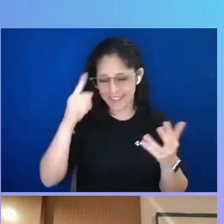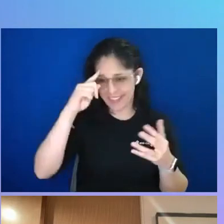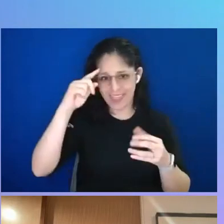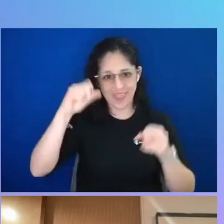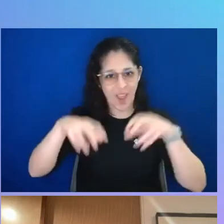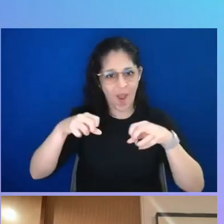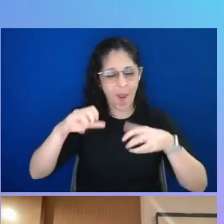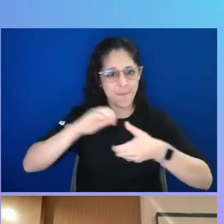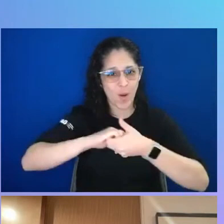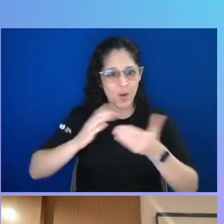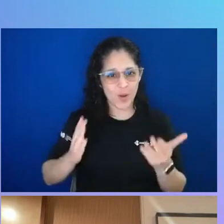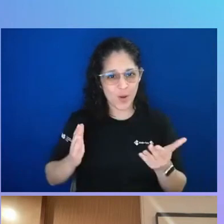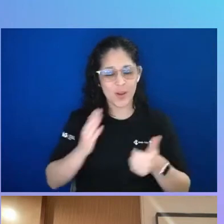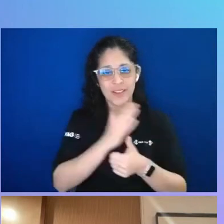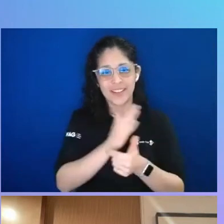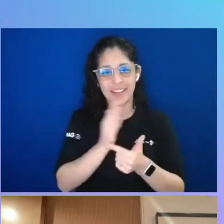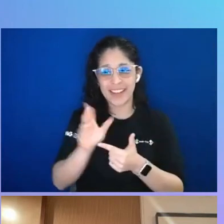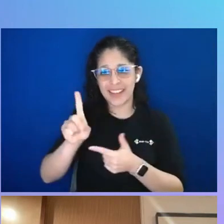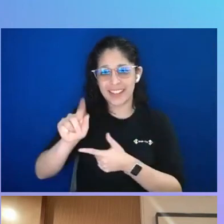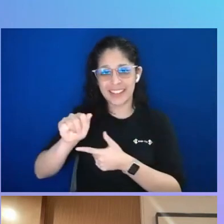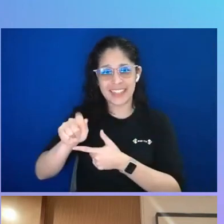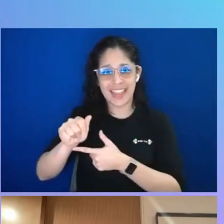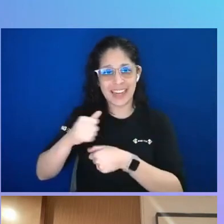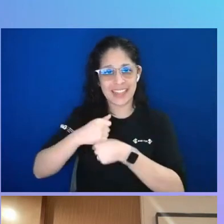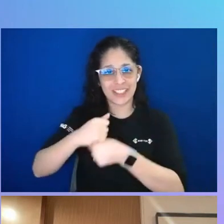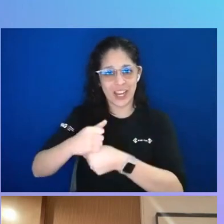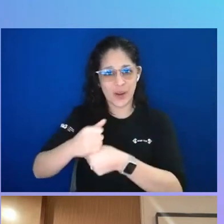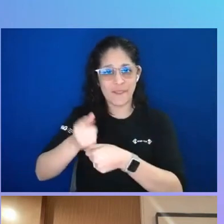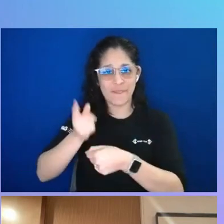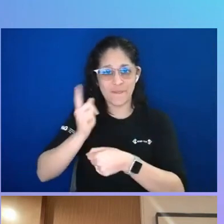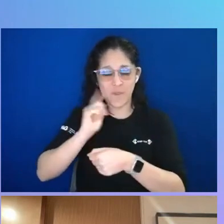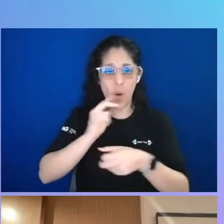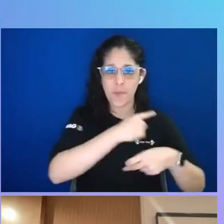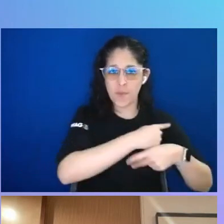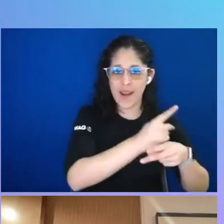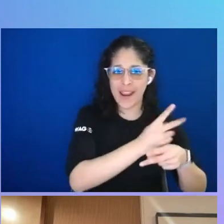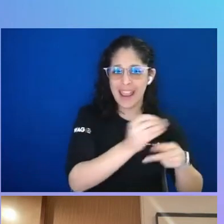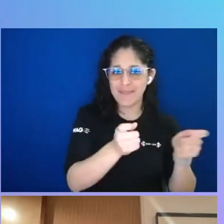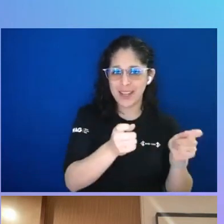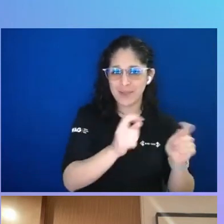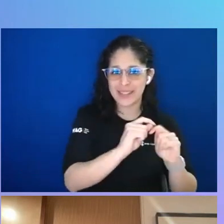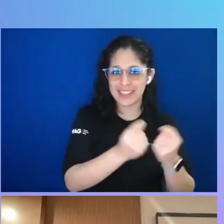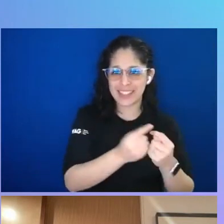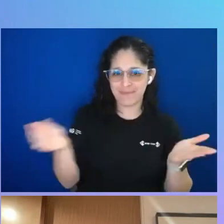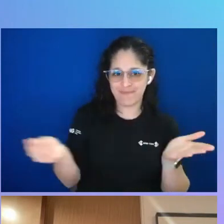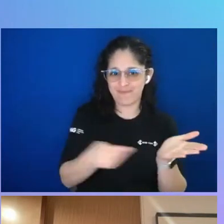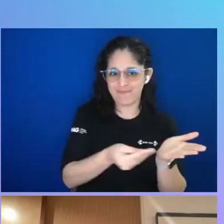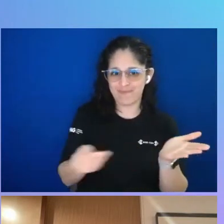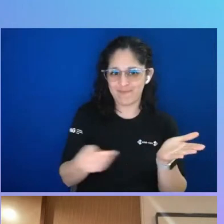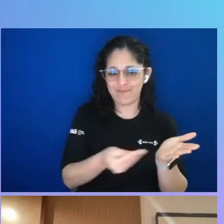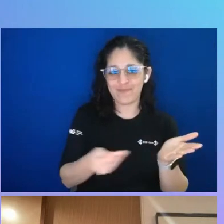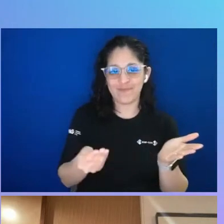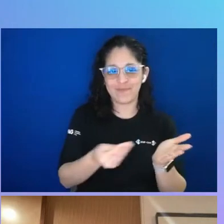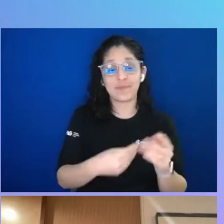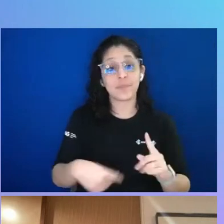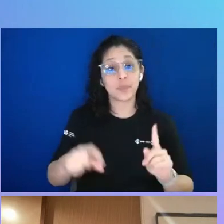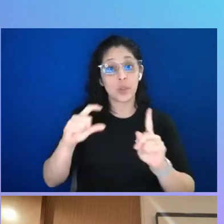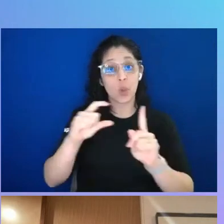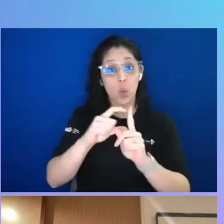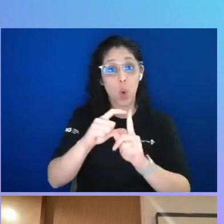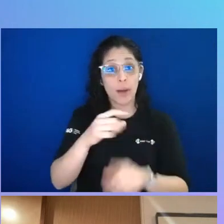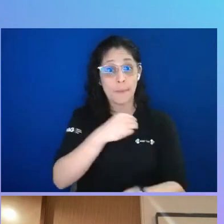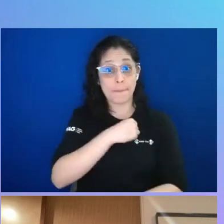our product management team. I also want to draw attention to the fact that we use the word members instead